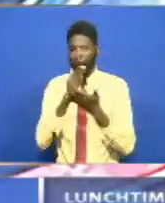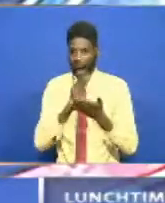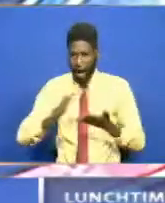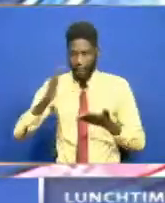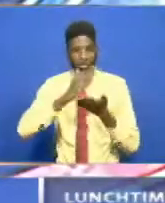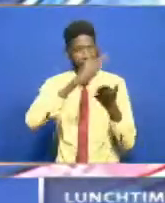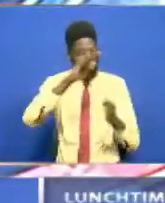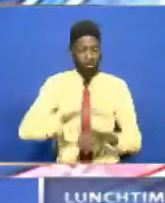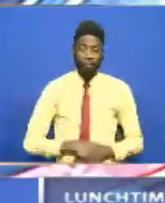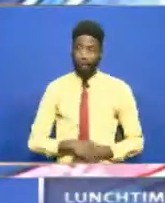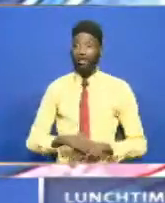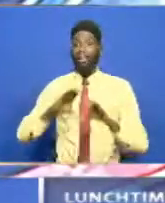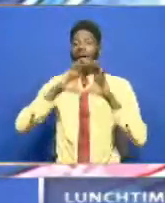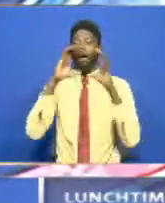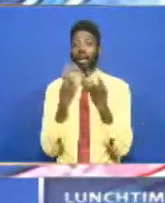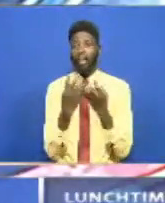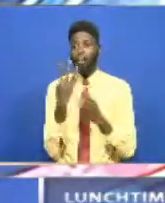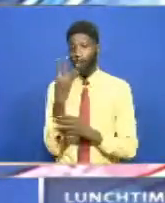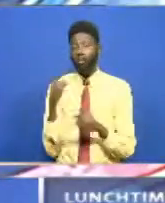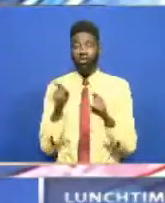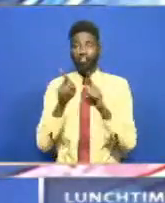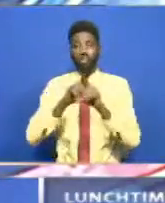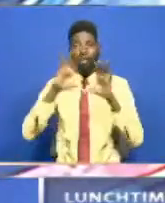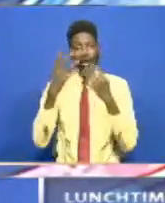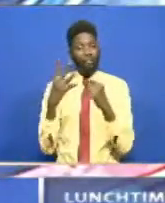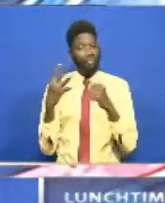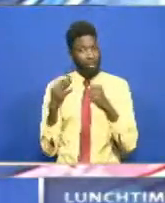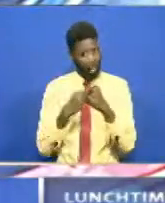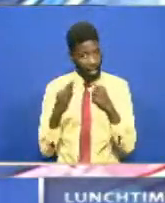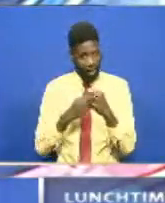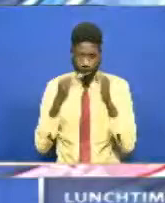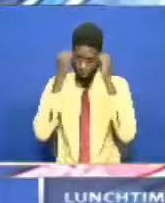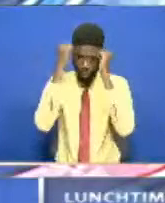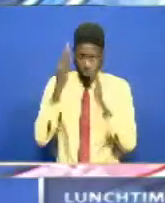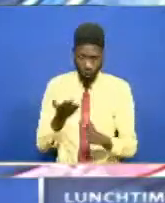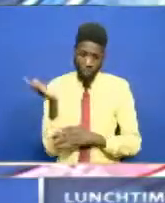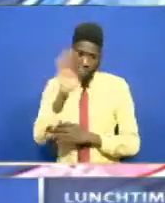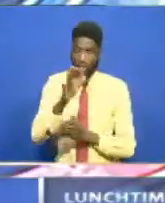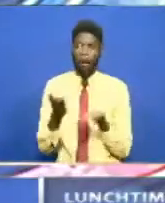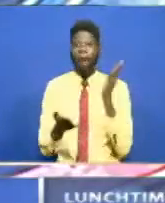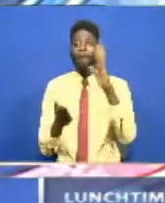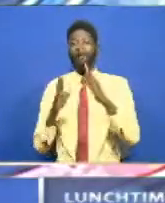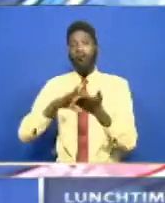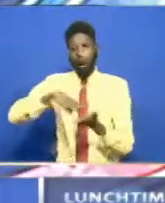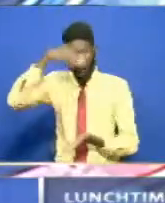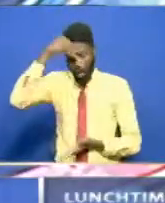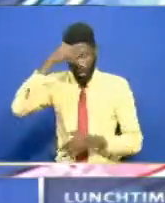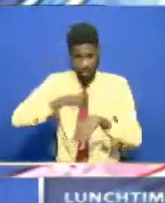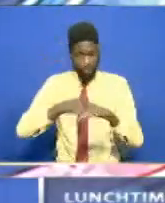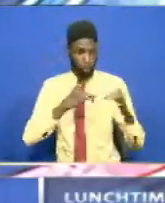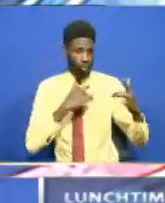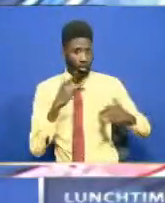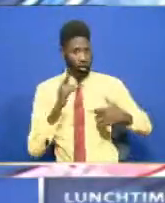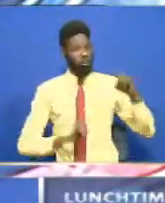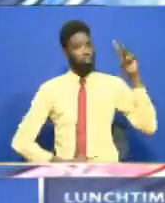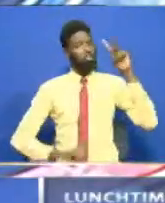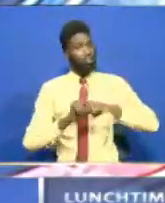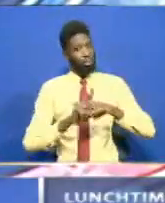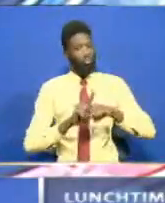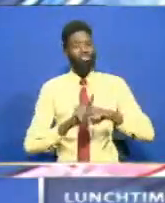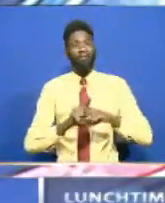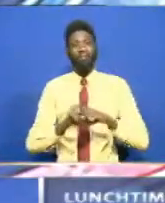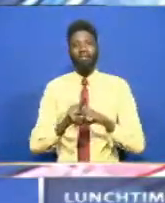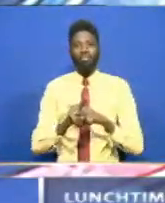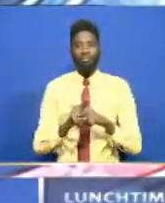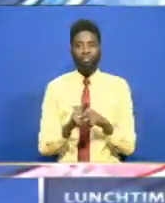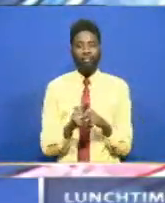and class 8 learners in other learning institutions also resuming their classes at a time when concern is also being raised with regards to